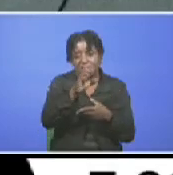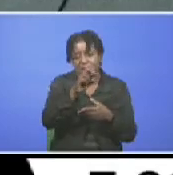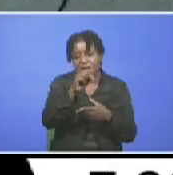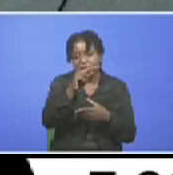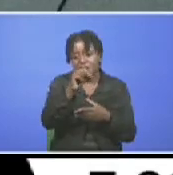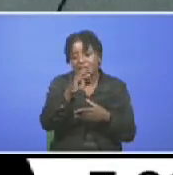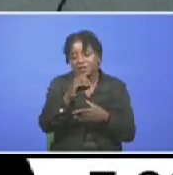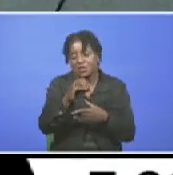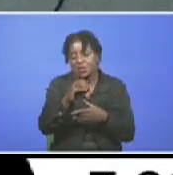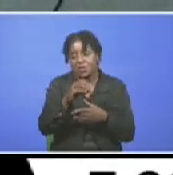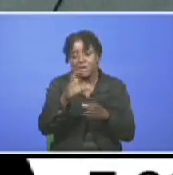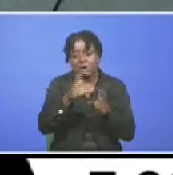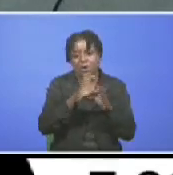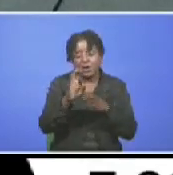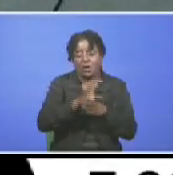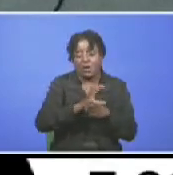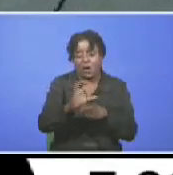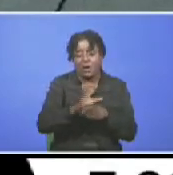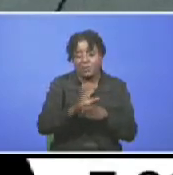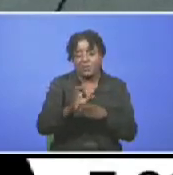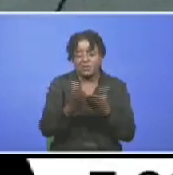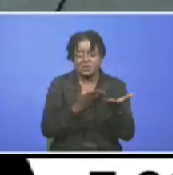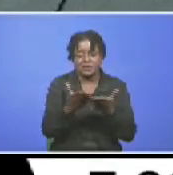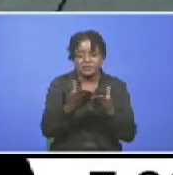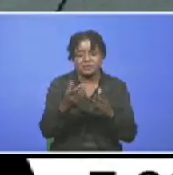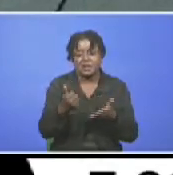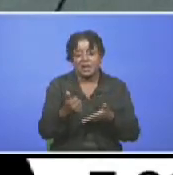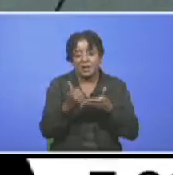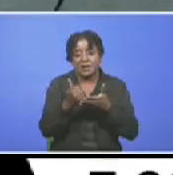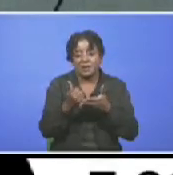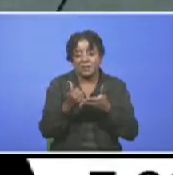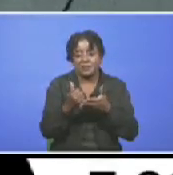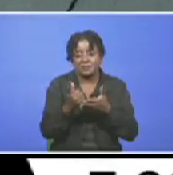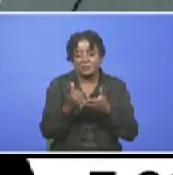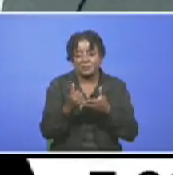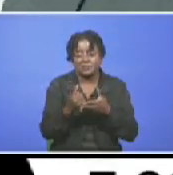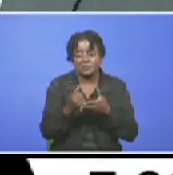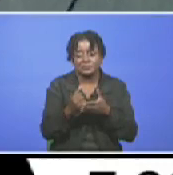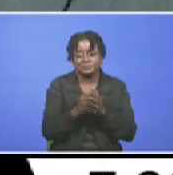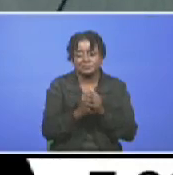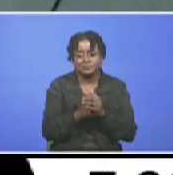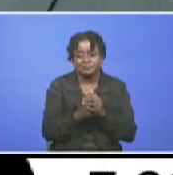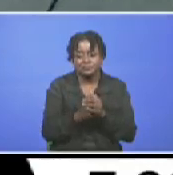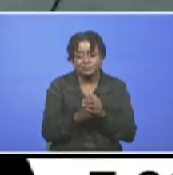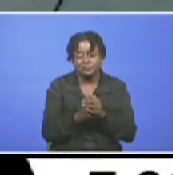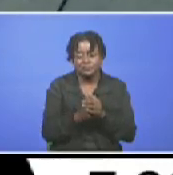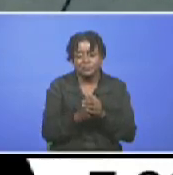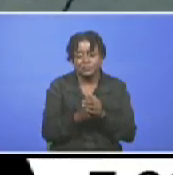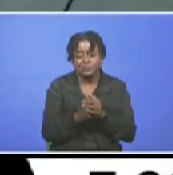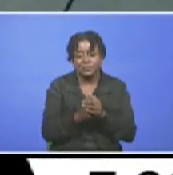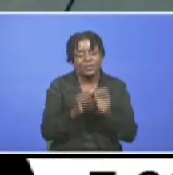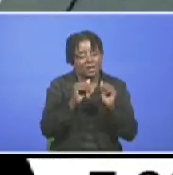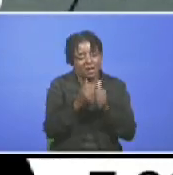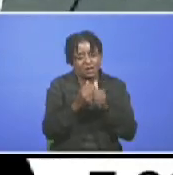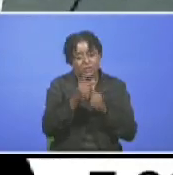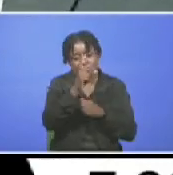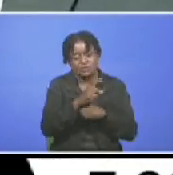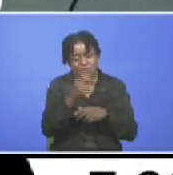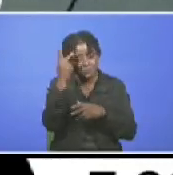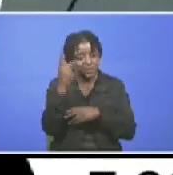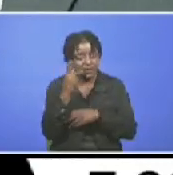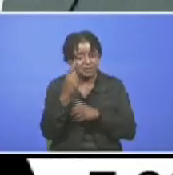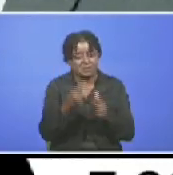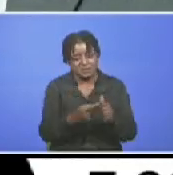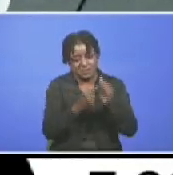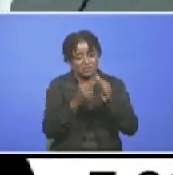Corporate Services to help plant the seed to better balance your budget. Good evening, Mr. Brathwaite. Good evening. First of all, sir, how should parents, especially